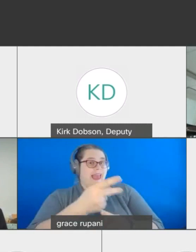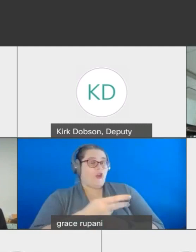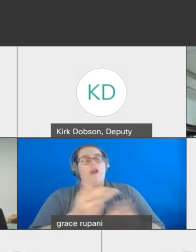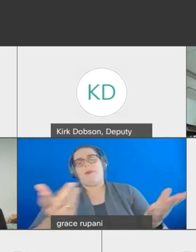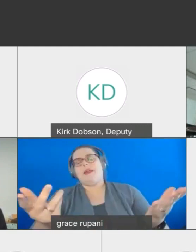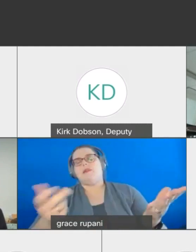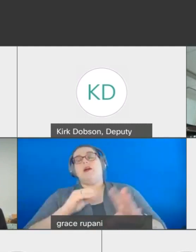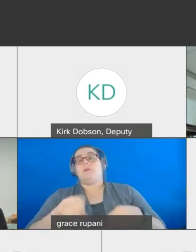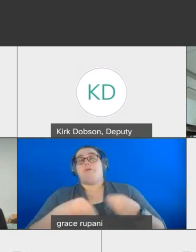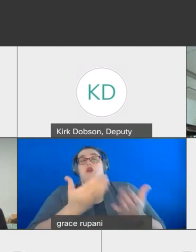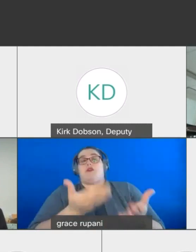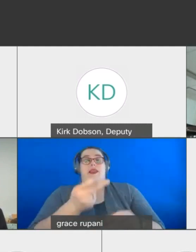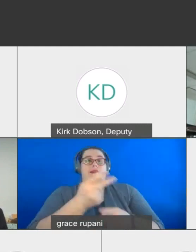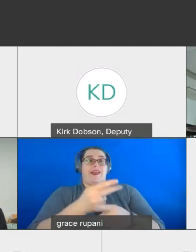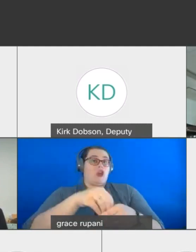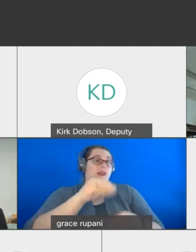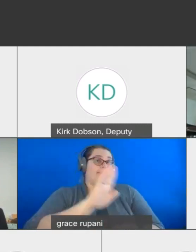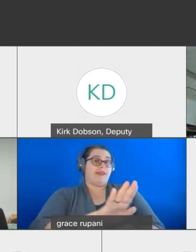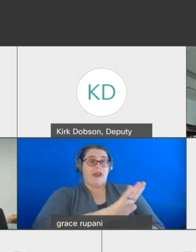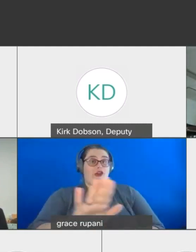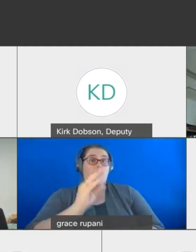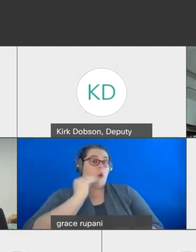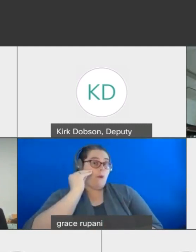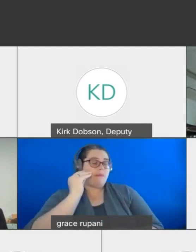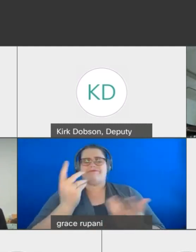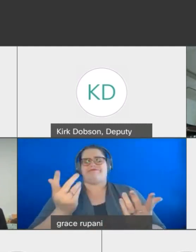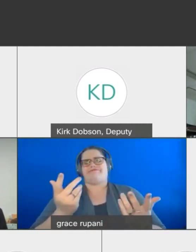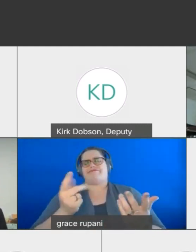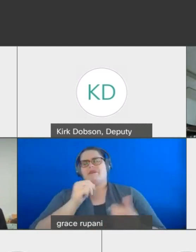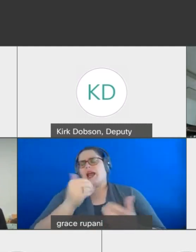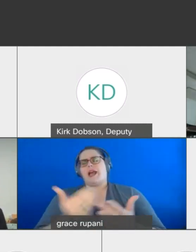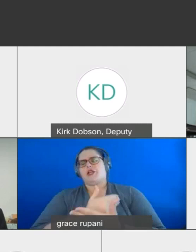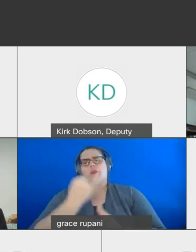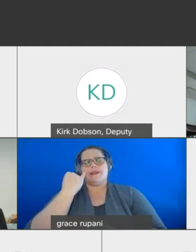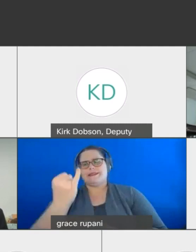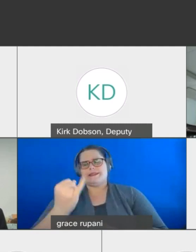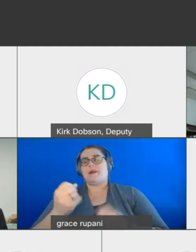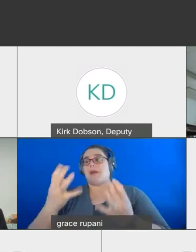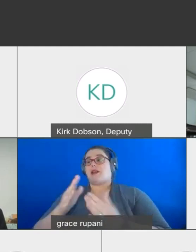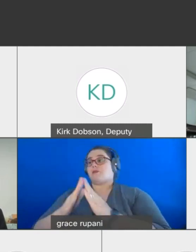new. There are a lot of community-based nurses who have done this kind of work. So